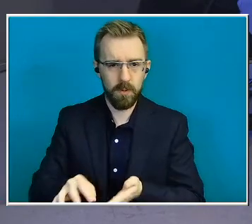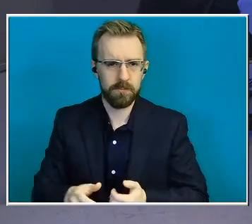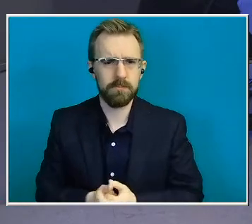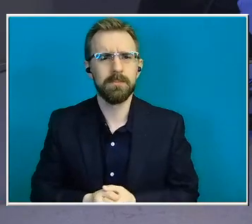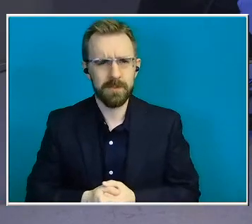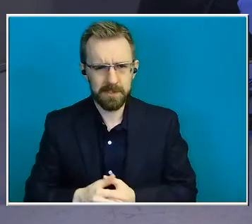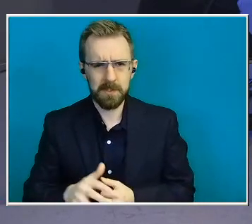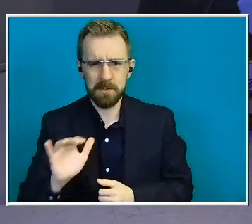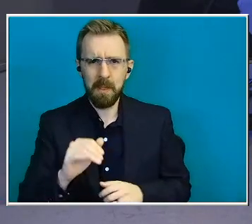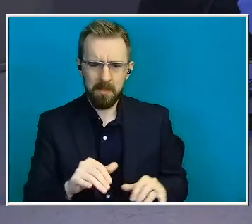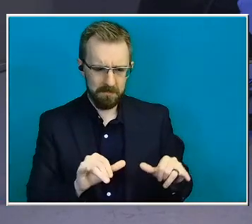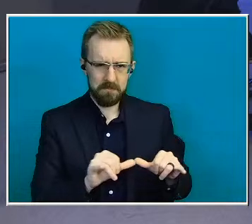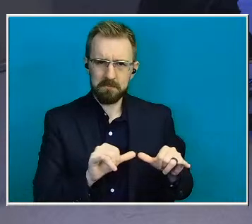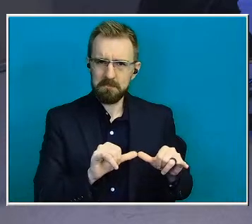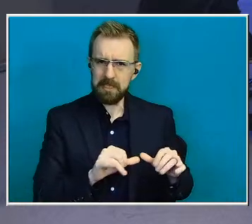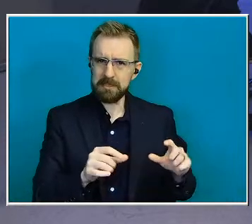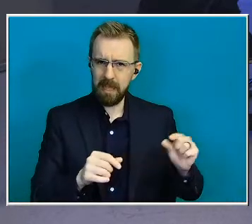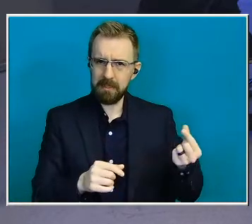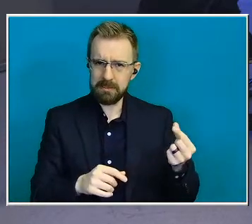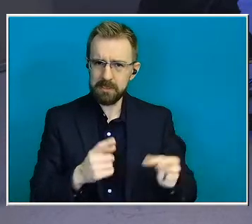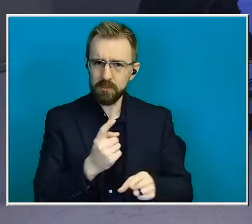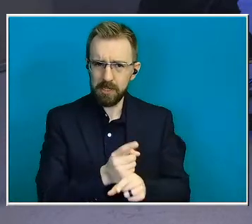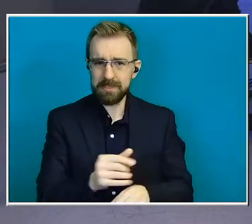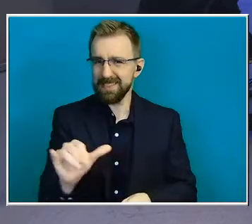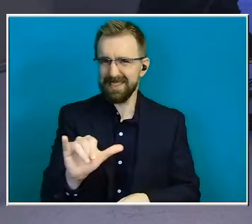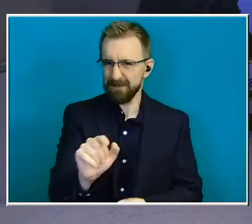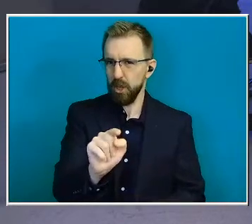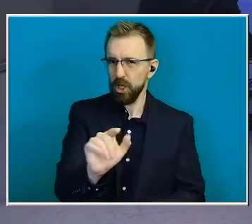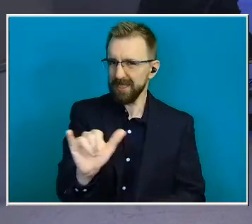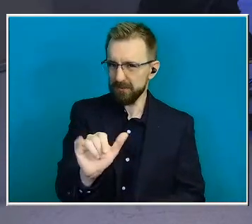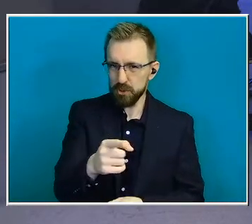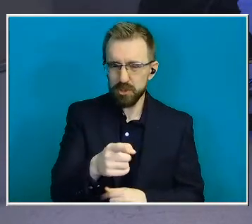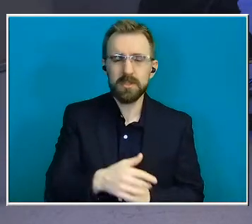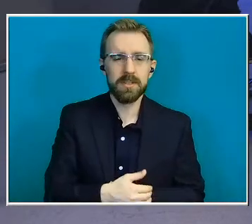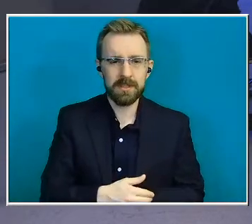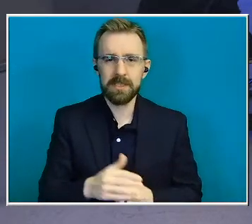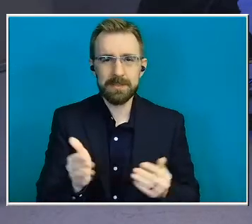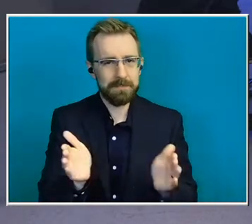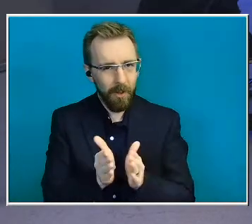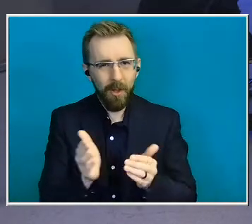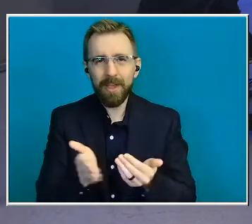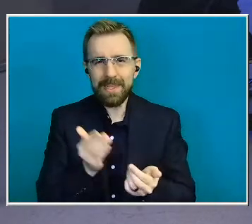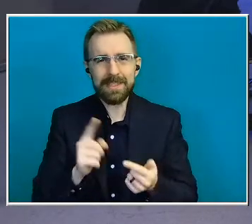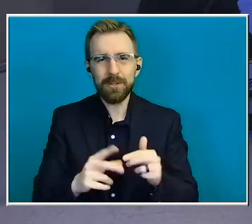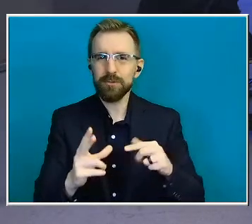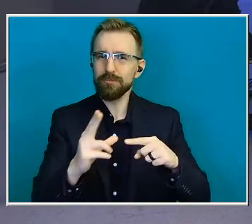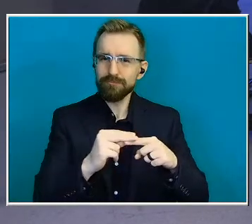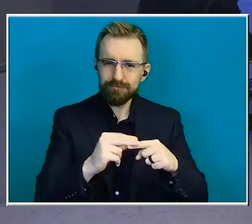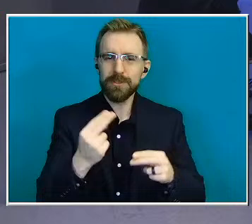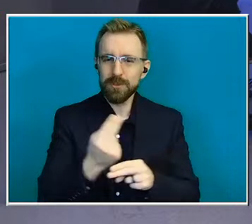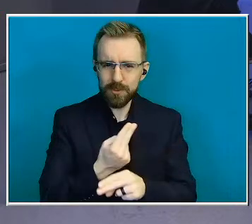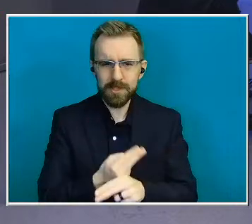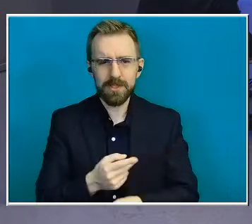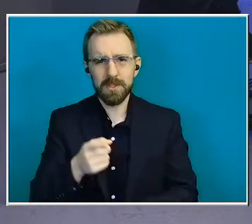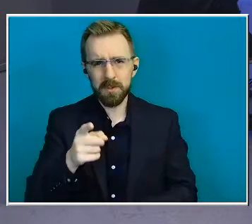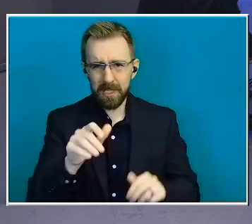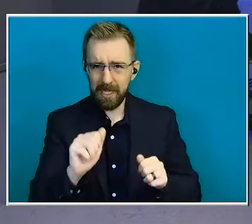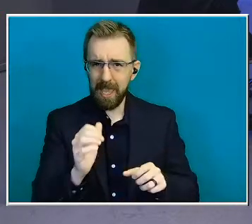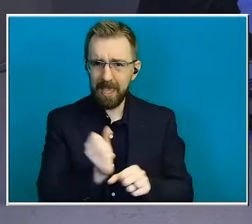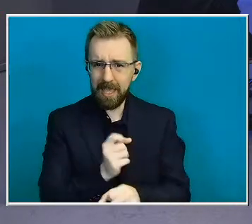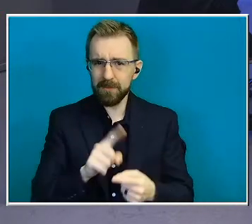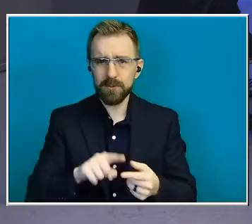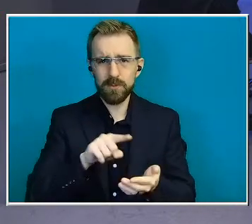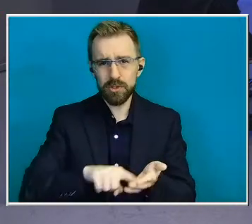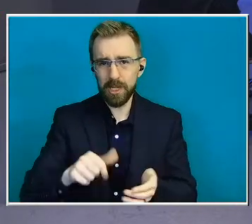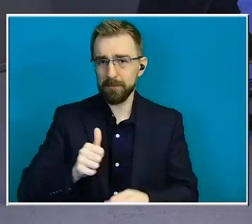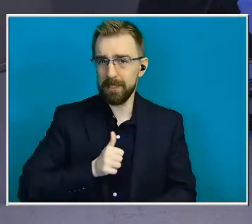kind of what it looks like? Yeah, it's very similar to that. Yeah, so it's pretty small, very pretty easy to use. put on. Easy. So can you get these just to check yourself? Can I order